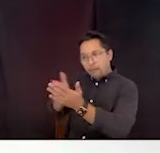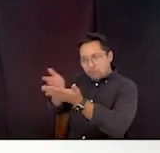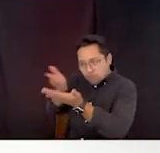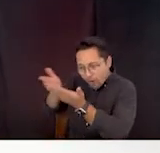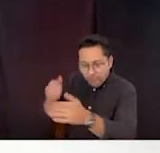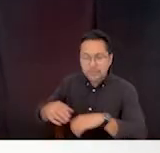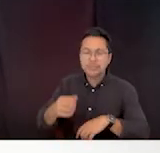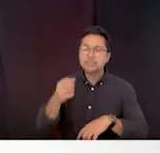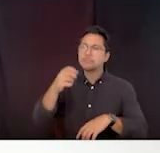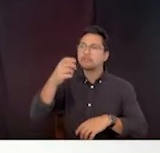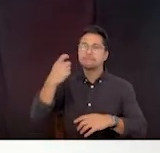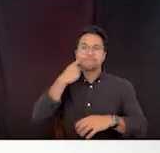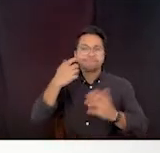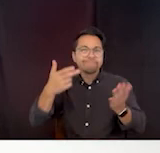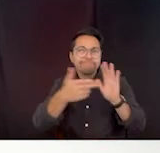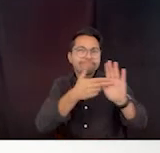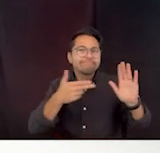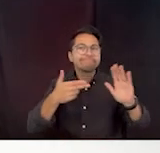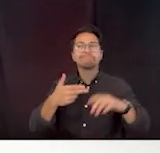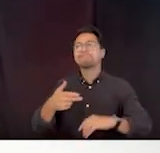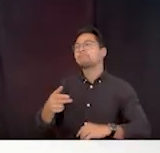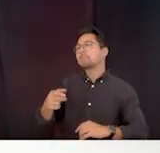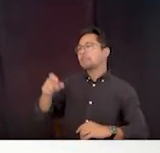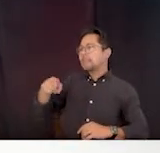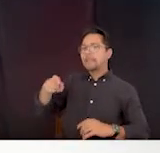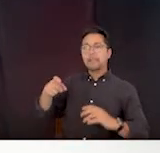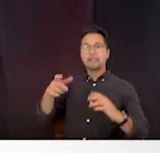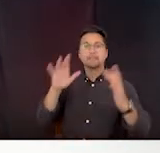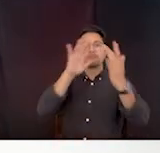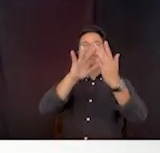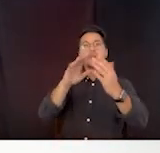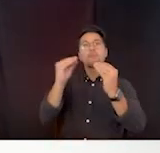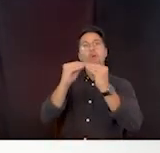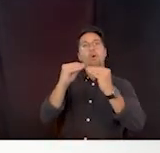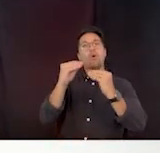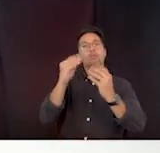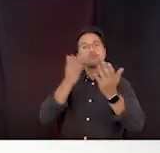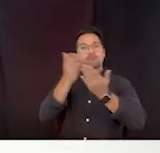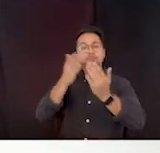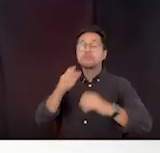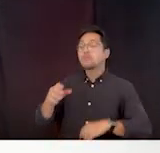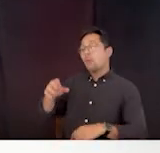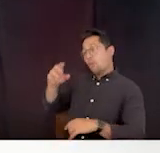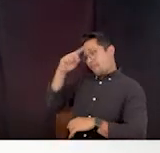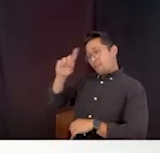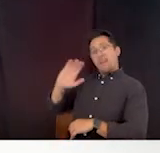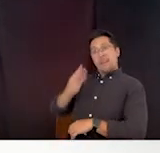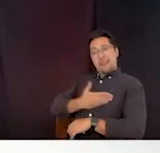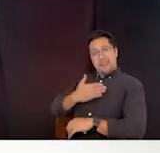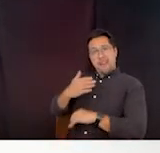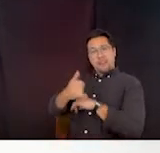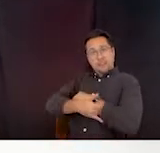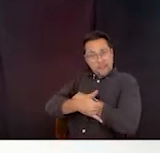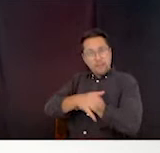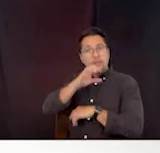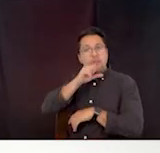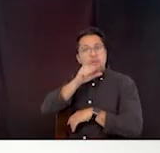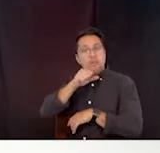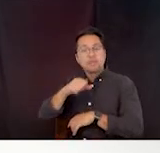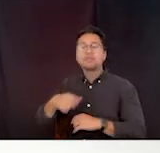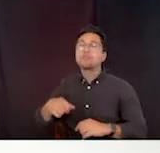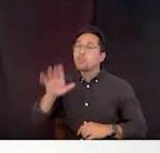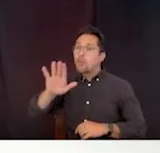needed to reach out for maybe additional support services, in Orange County specifically, your private provider can become a vendor